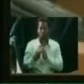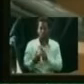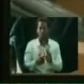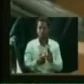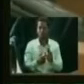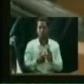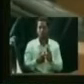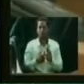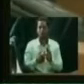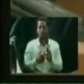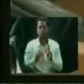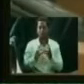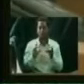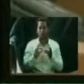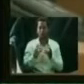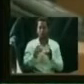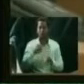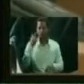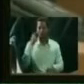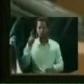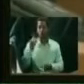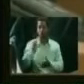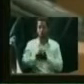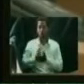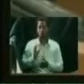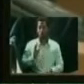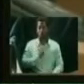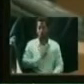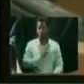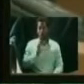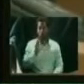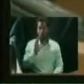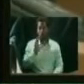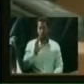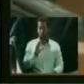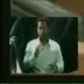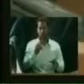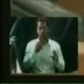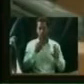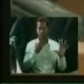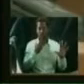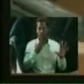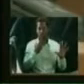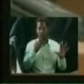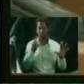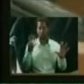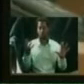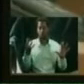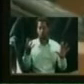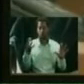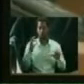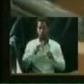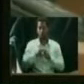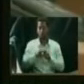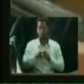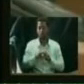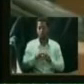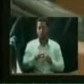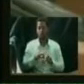sent that message. I think the school board, with a 5-4 vote, sent that message. I